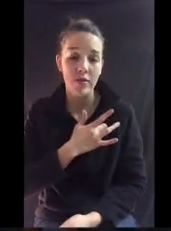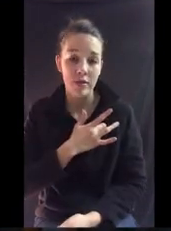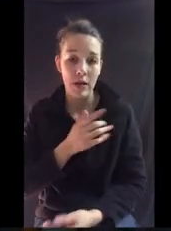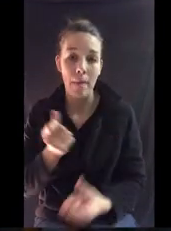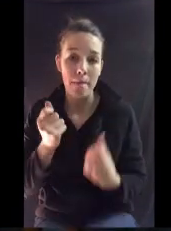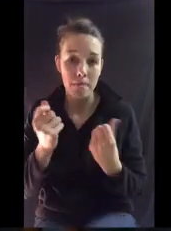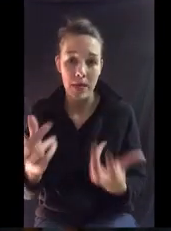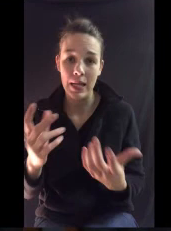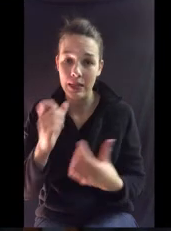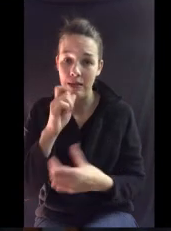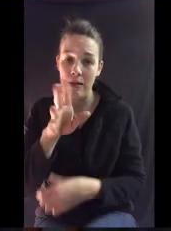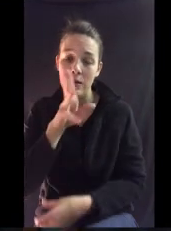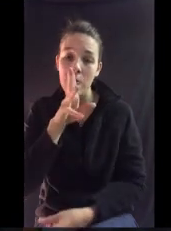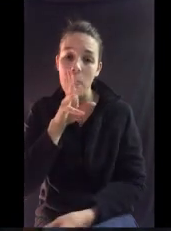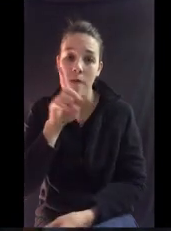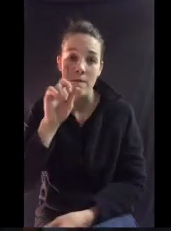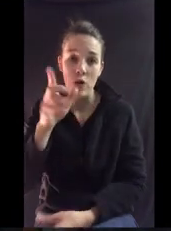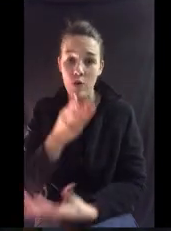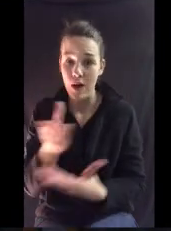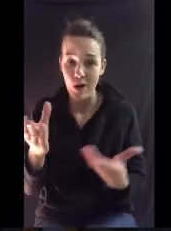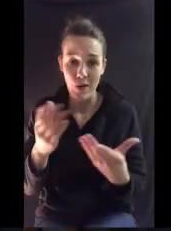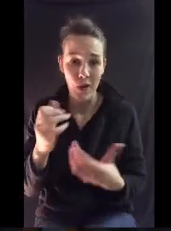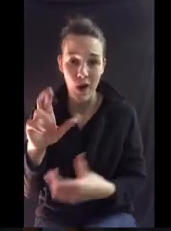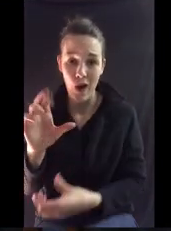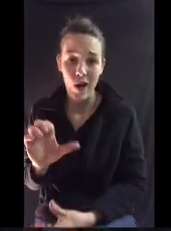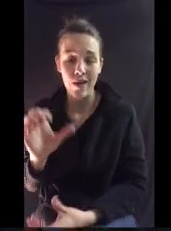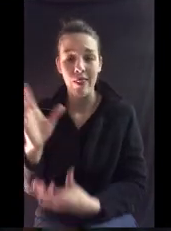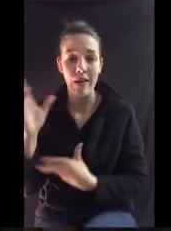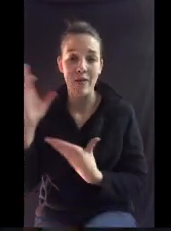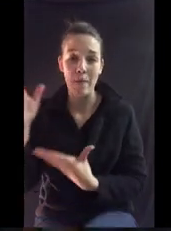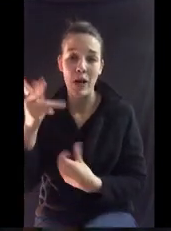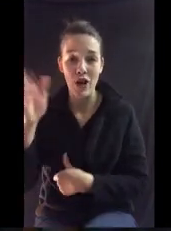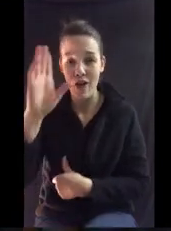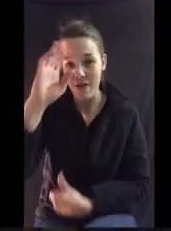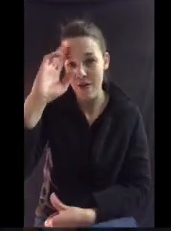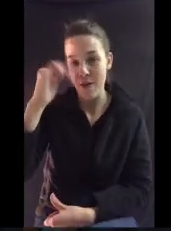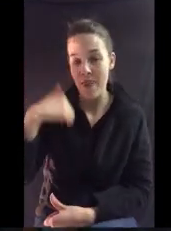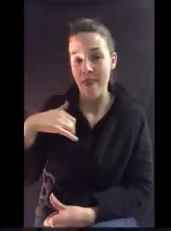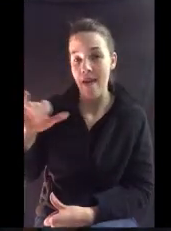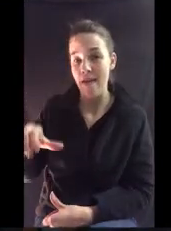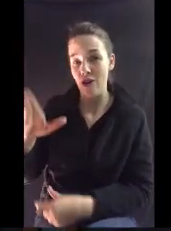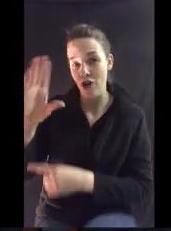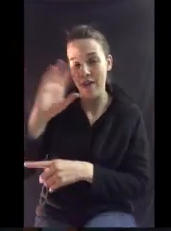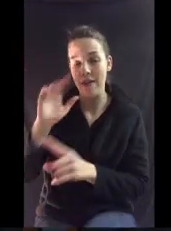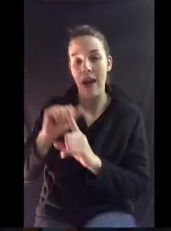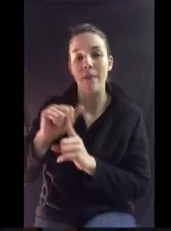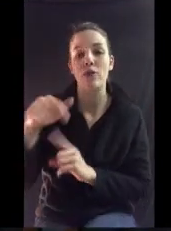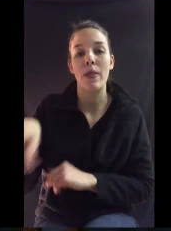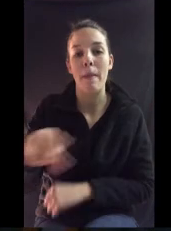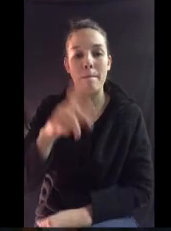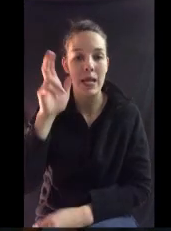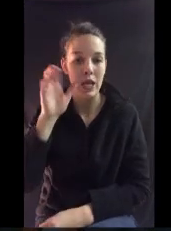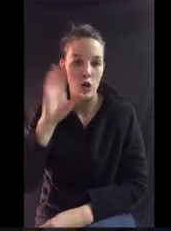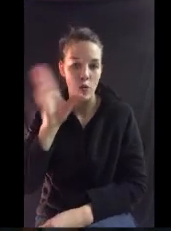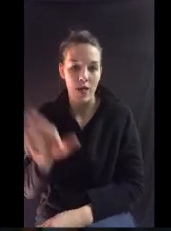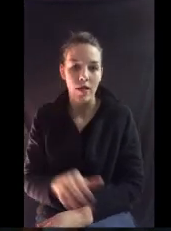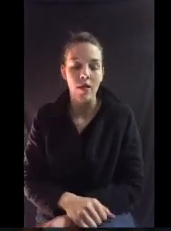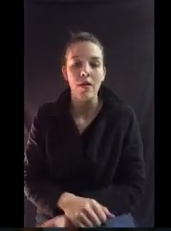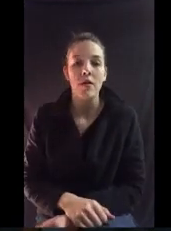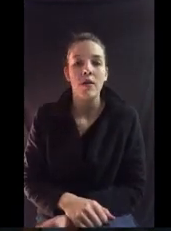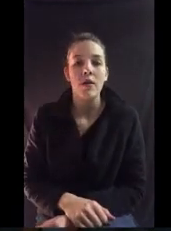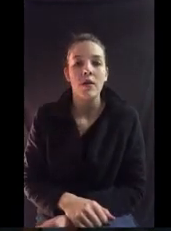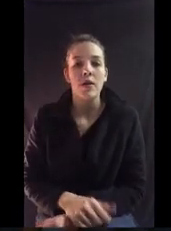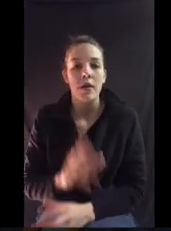are heavy on our heart this day. Many have been unspoken, but from where you are, just lift them up to God and know that God captures them